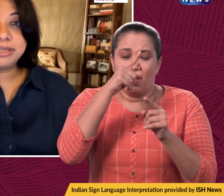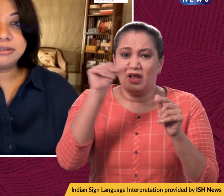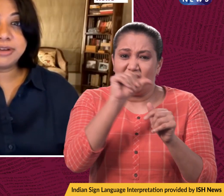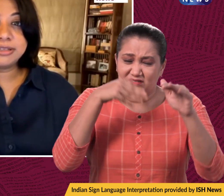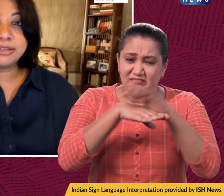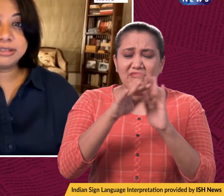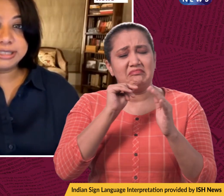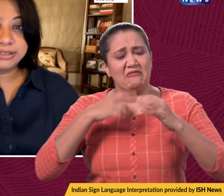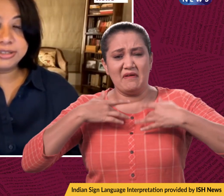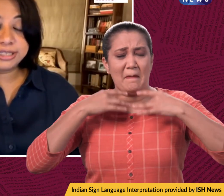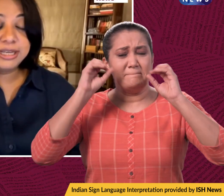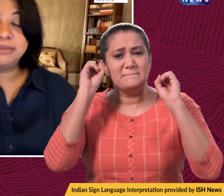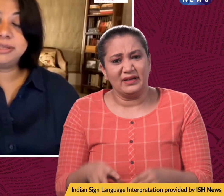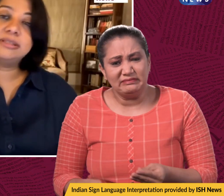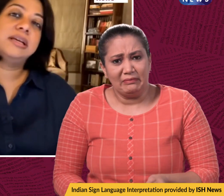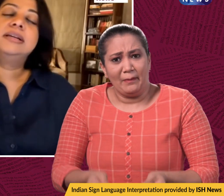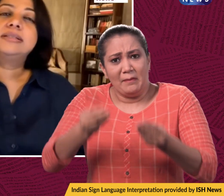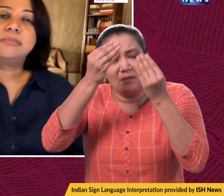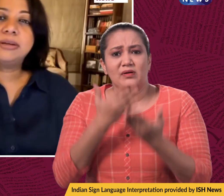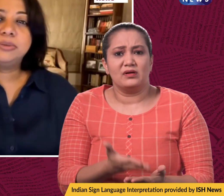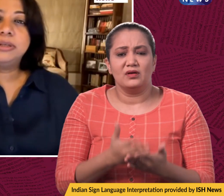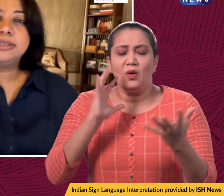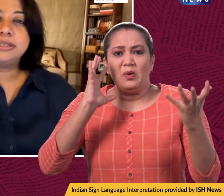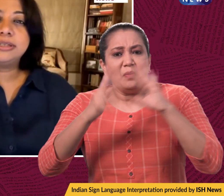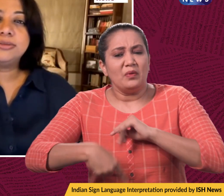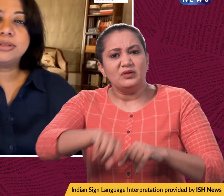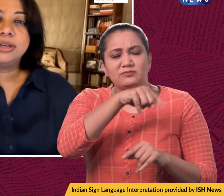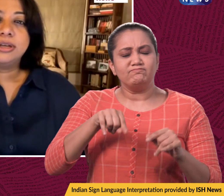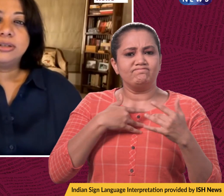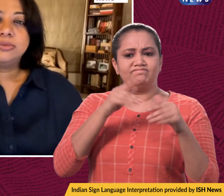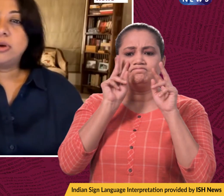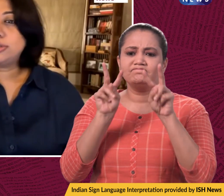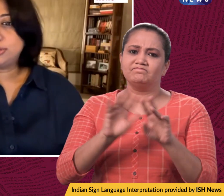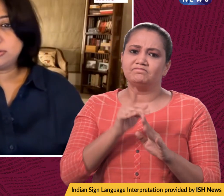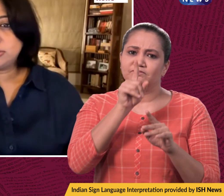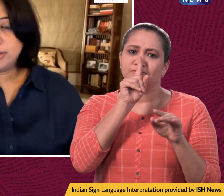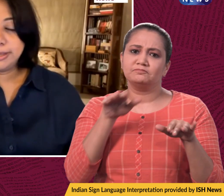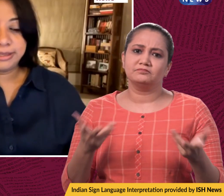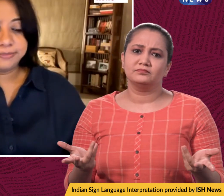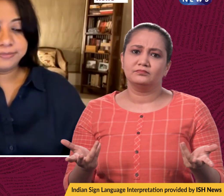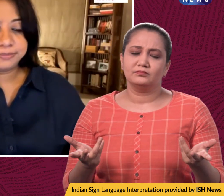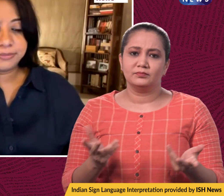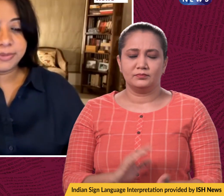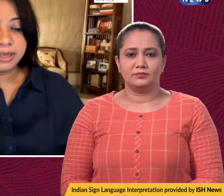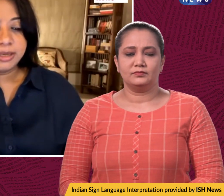for women in Afghanistan on a daily basis. Somehow the world continues to watch